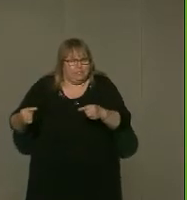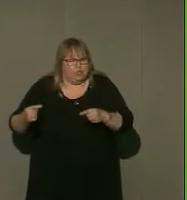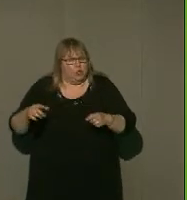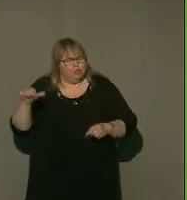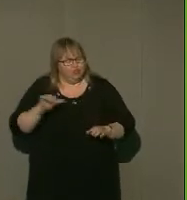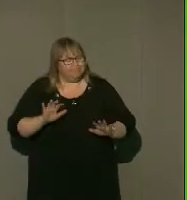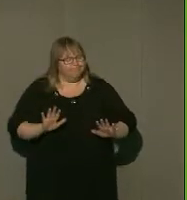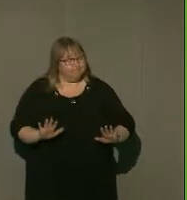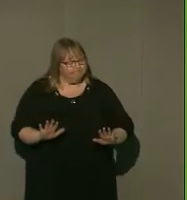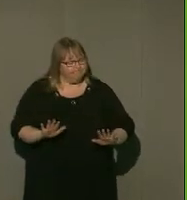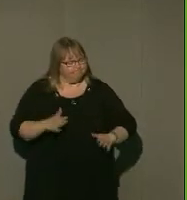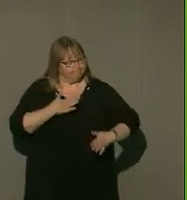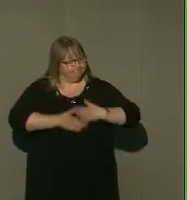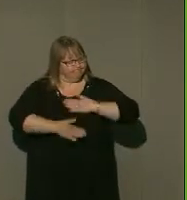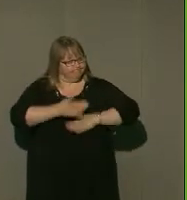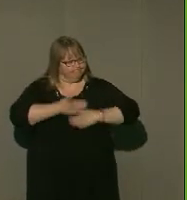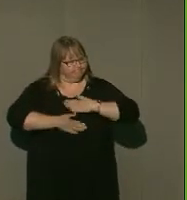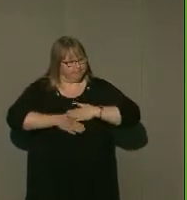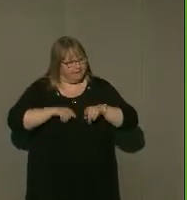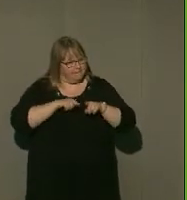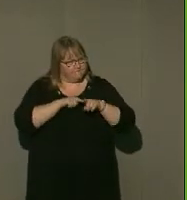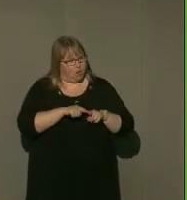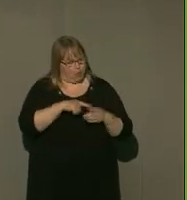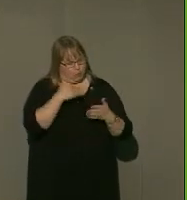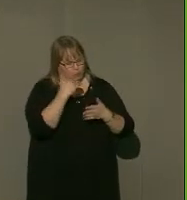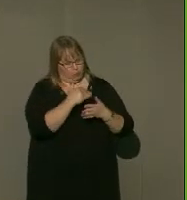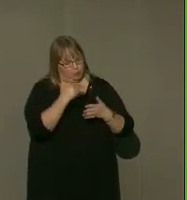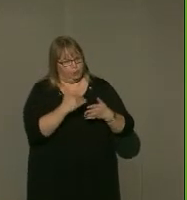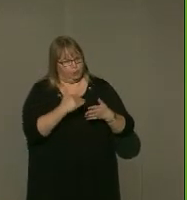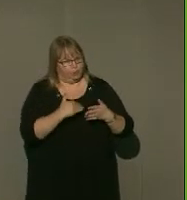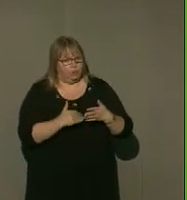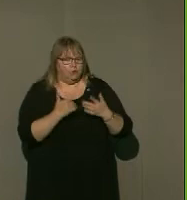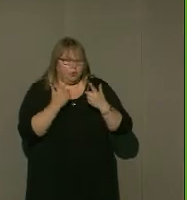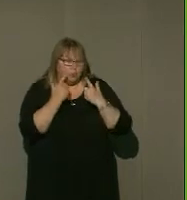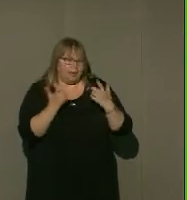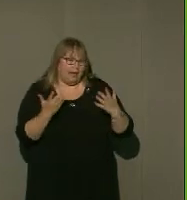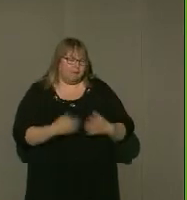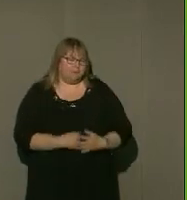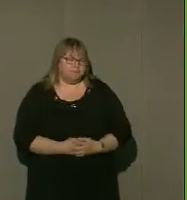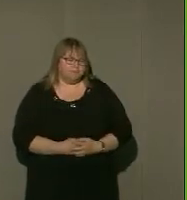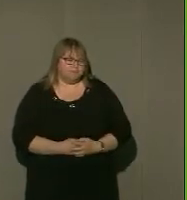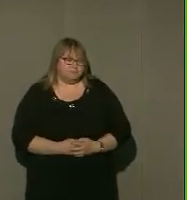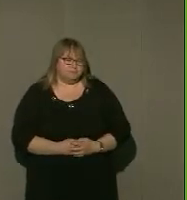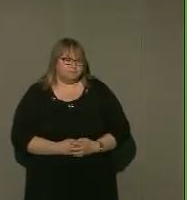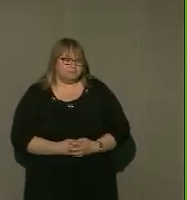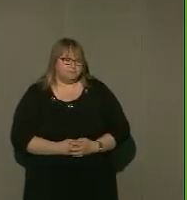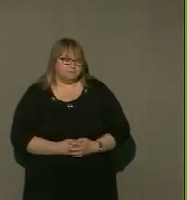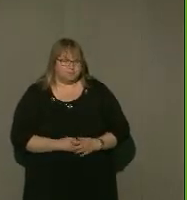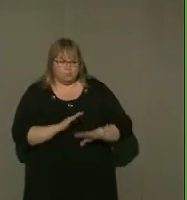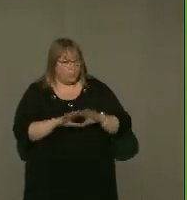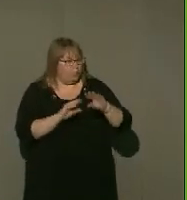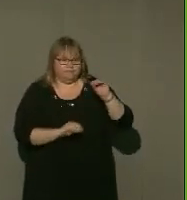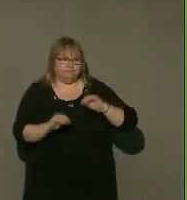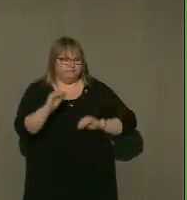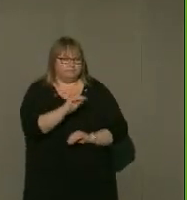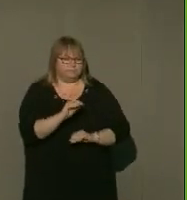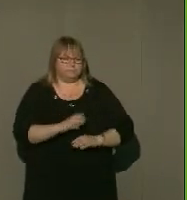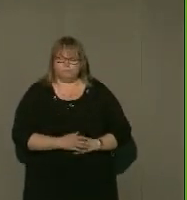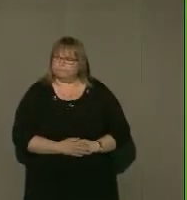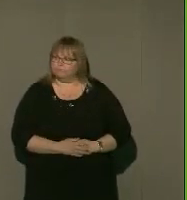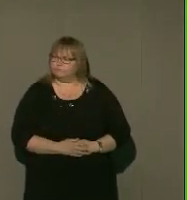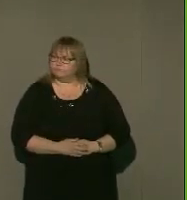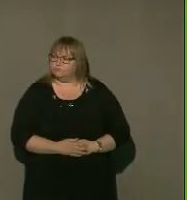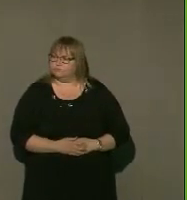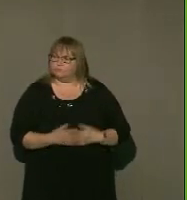self-discipline to stick to the conference prioritisation as much as possible. Can I comment? Thank you. Is there